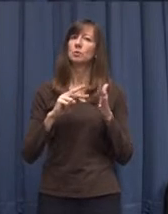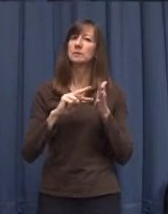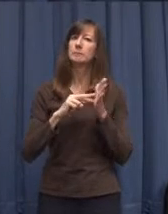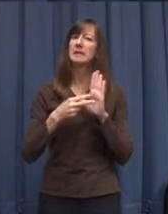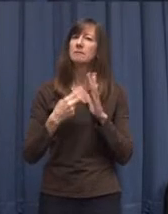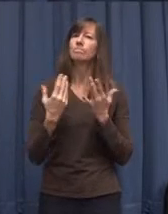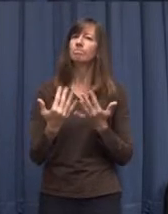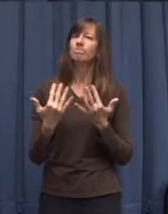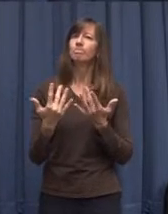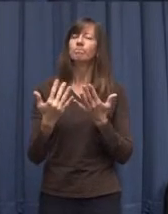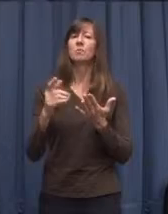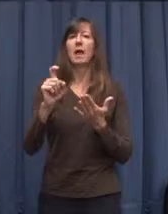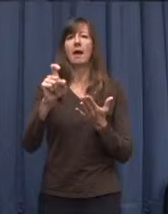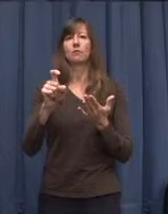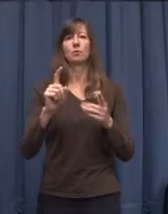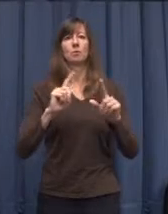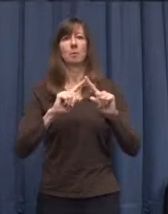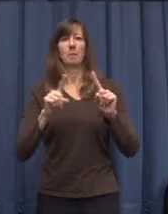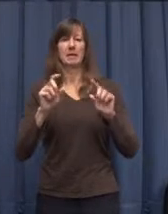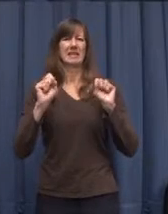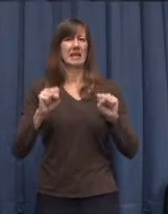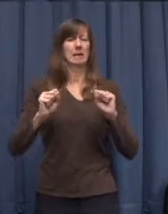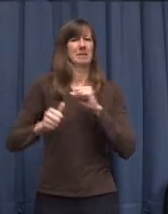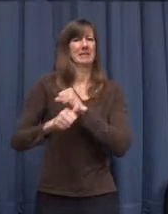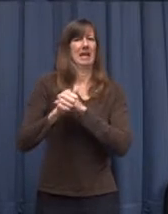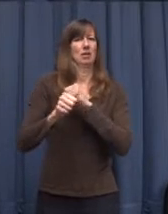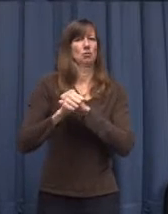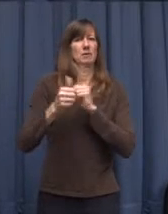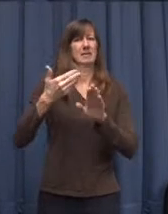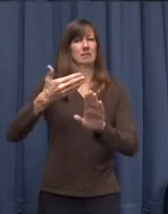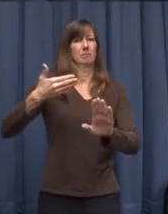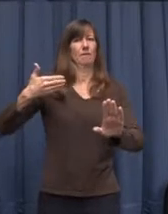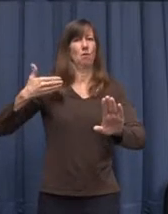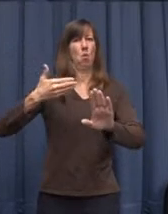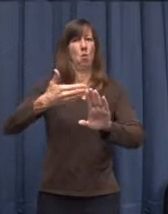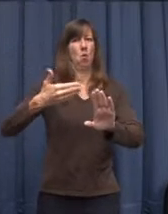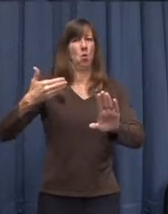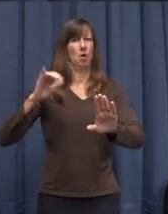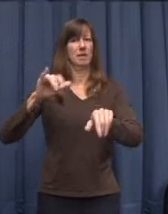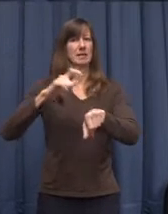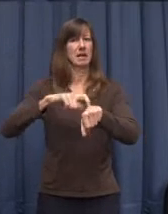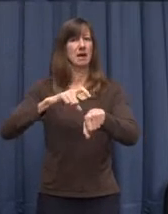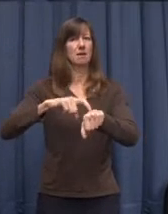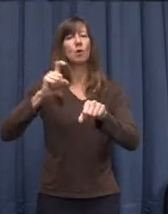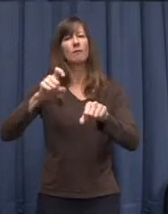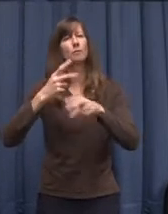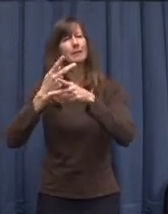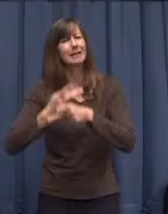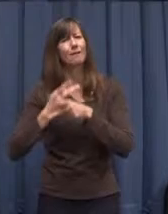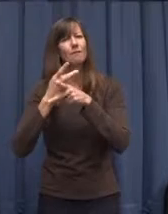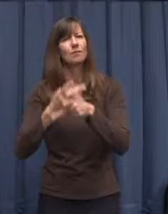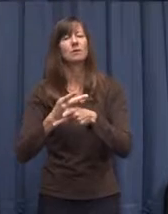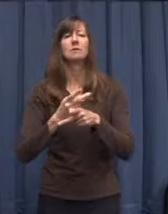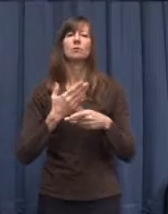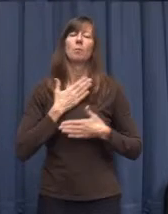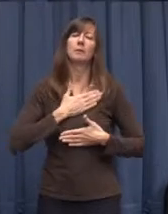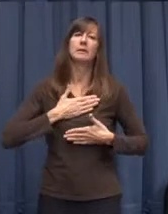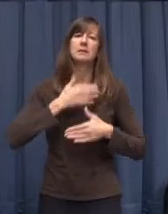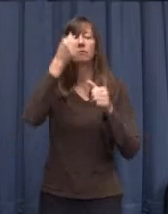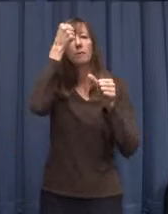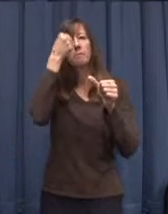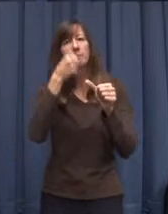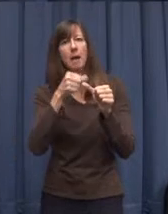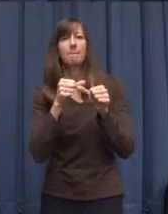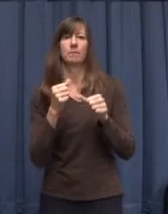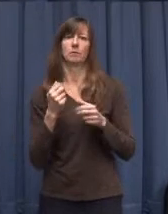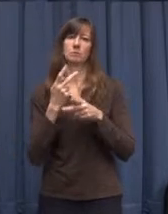continue to maintain that vigilance. So I ask everybody again to keep that in mind. I ask everybody again